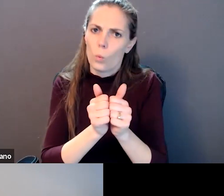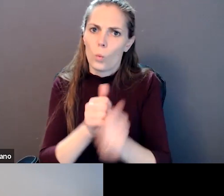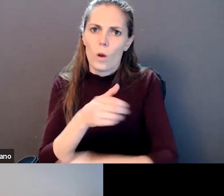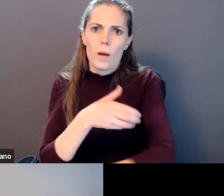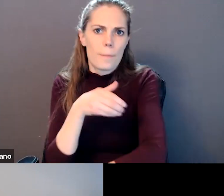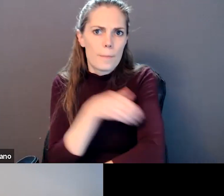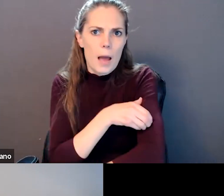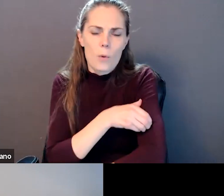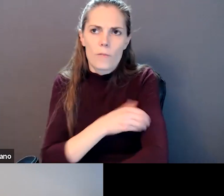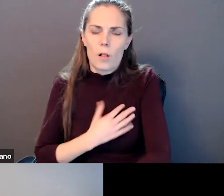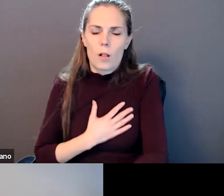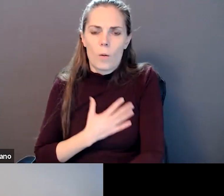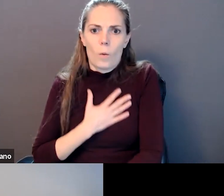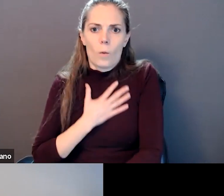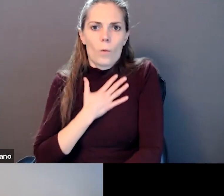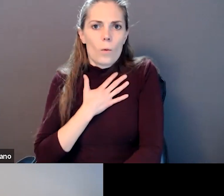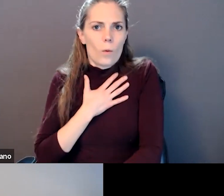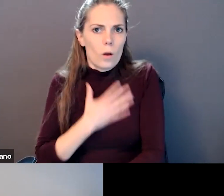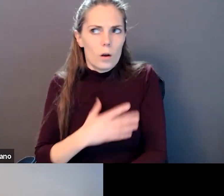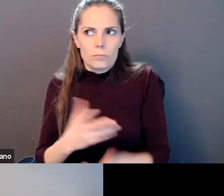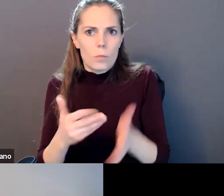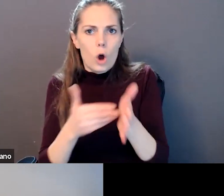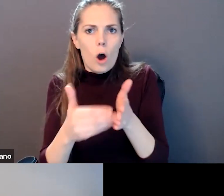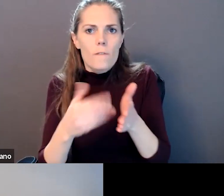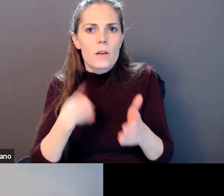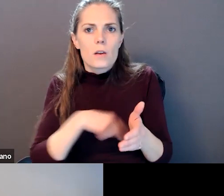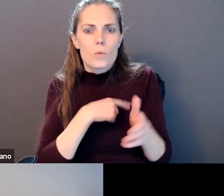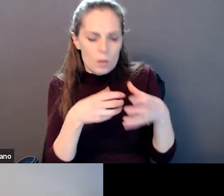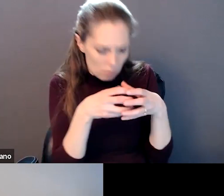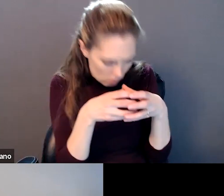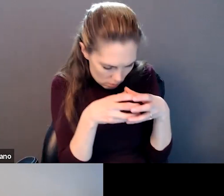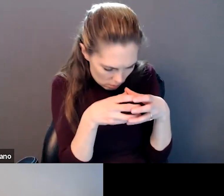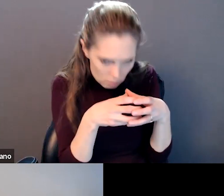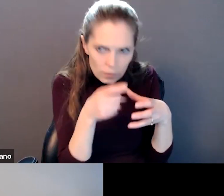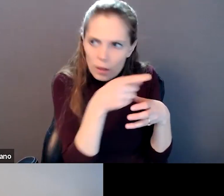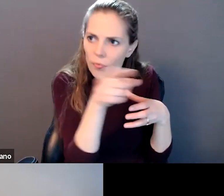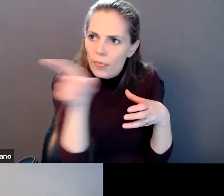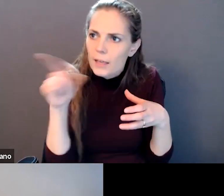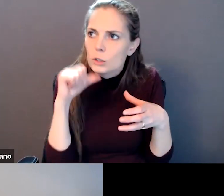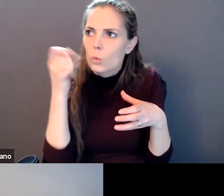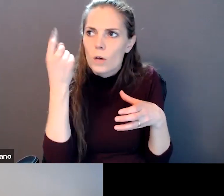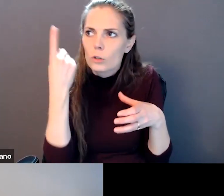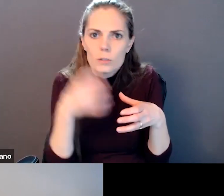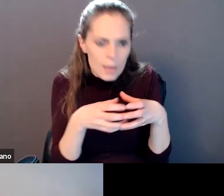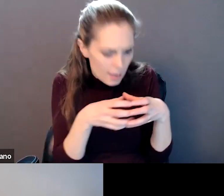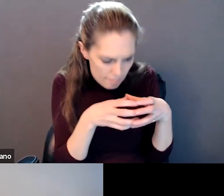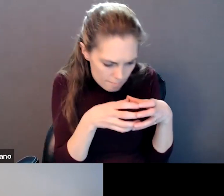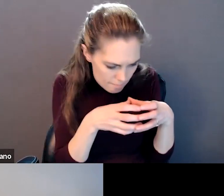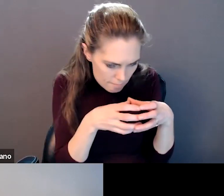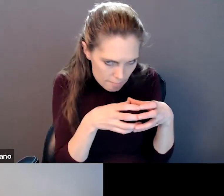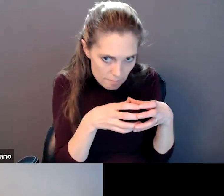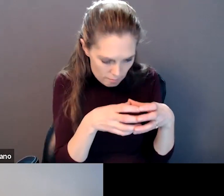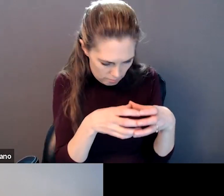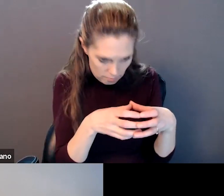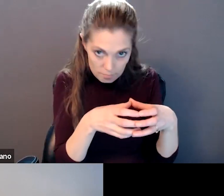feeling for me. So often we get siloed and we think, oh, no one will understand, because we don't take our